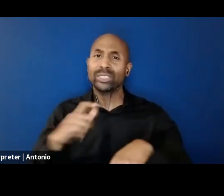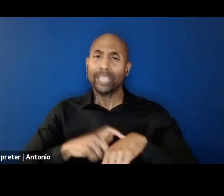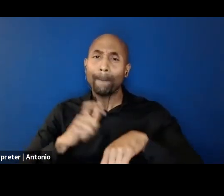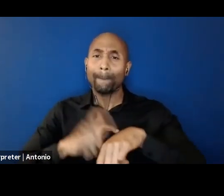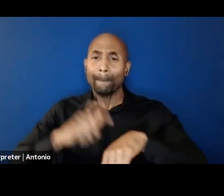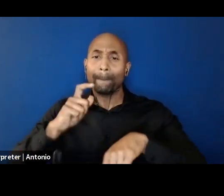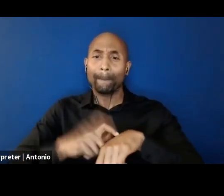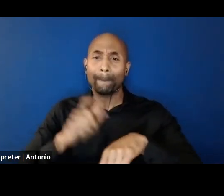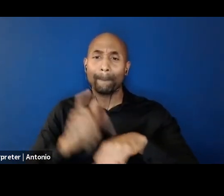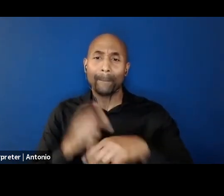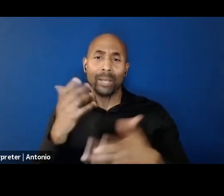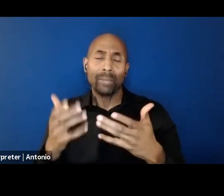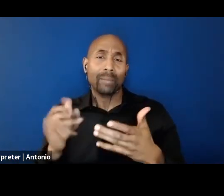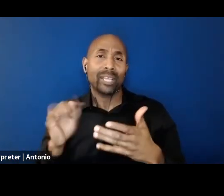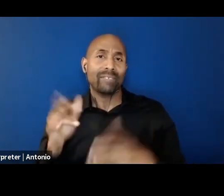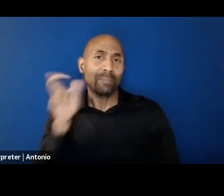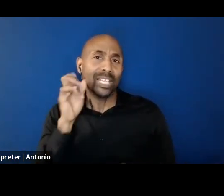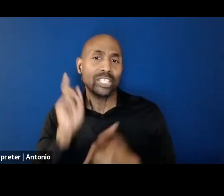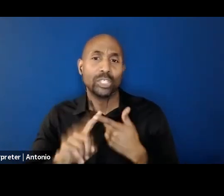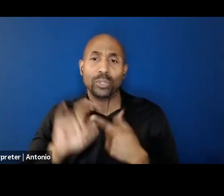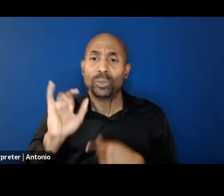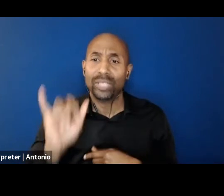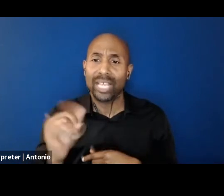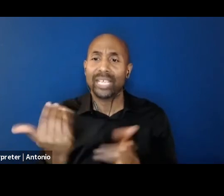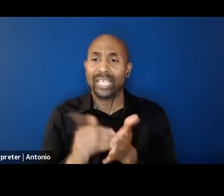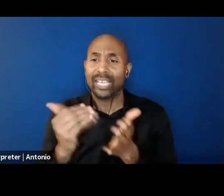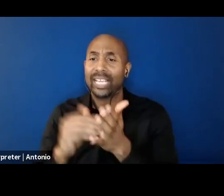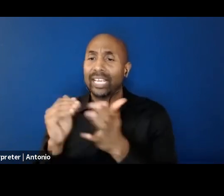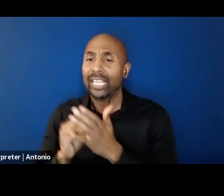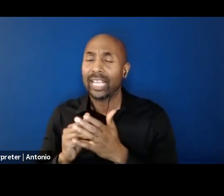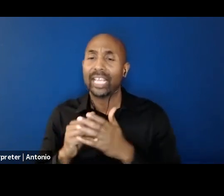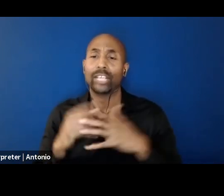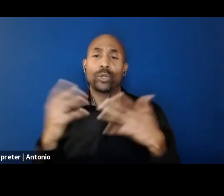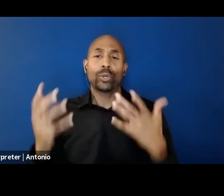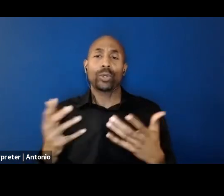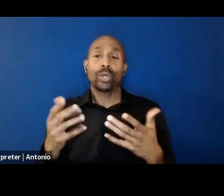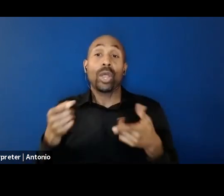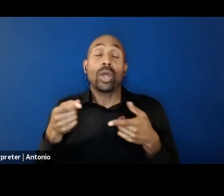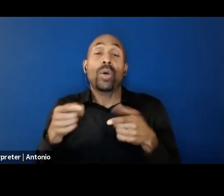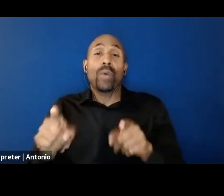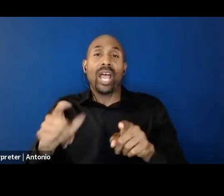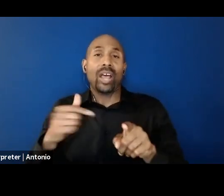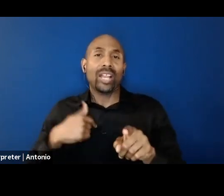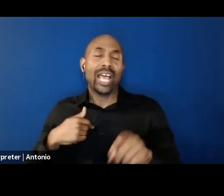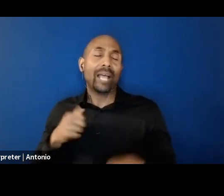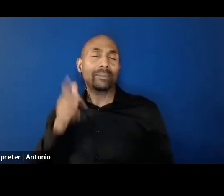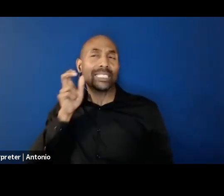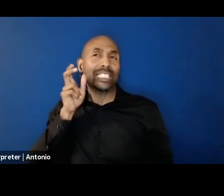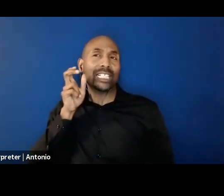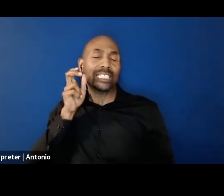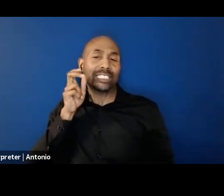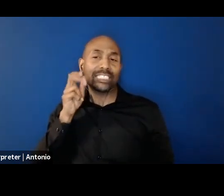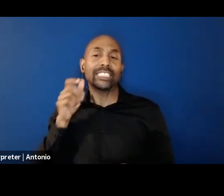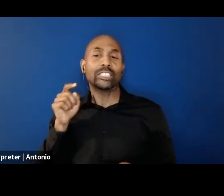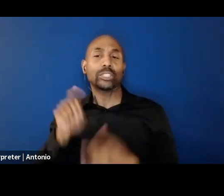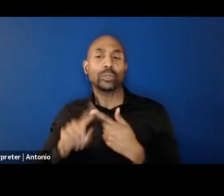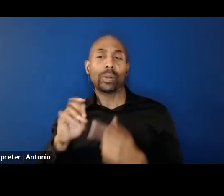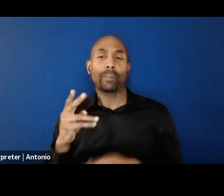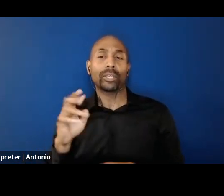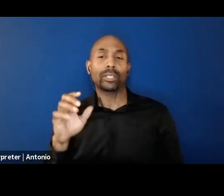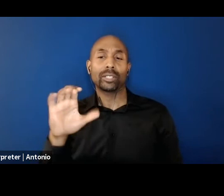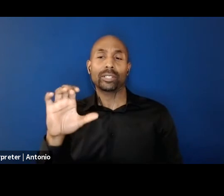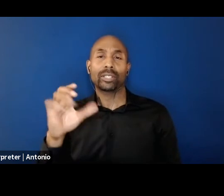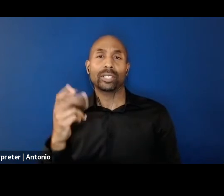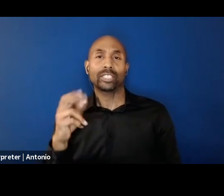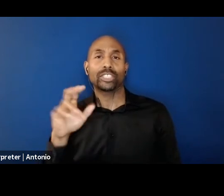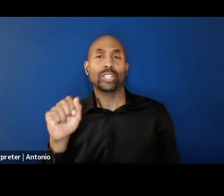again for the millionth time, as I put Mingus's The Black Saint and the Sinner Lady on the box, yet